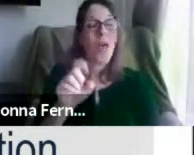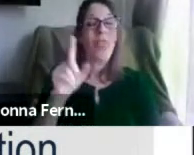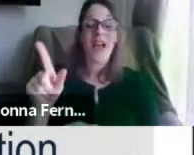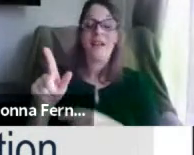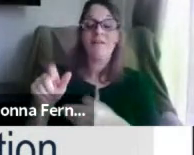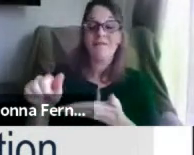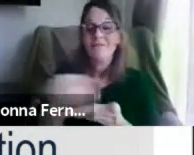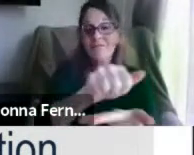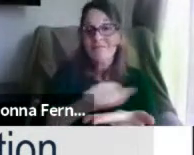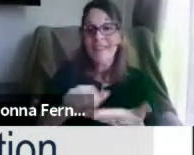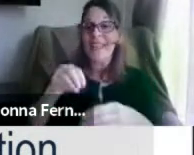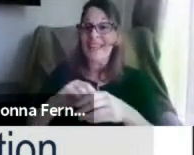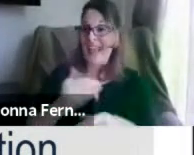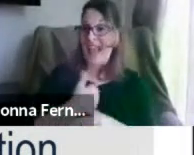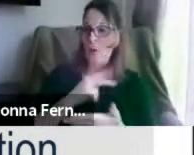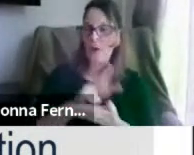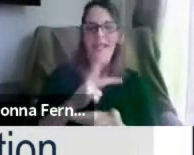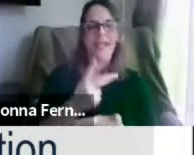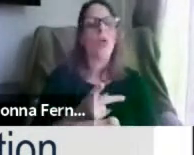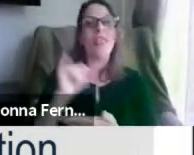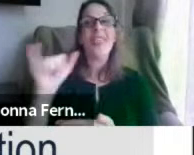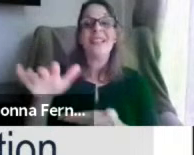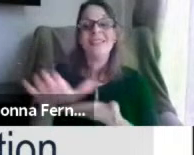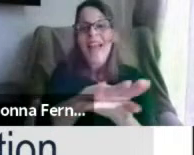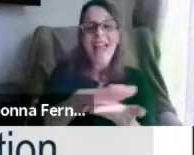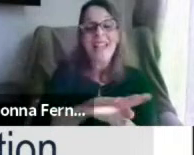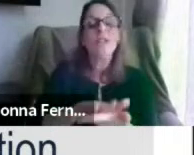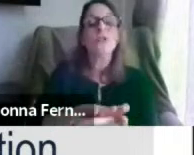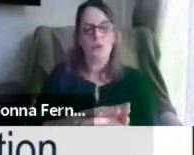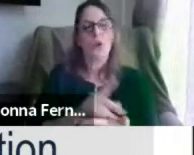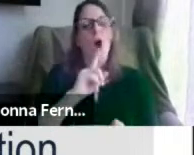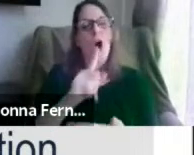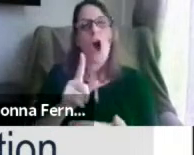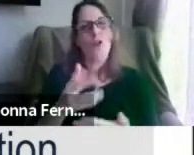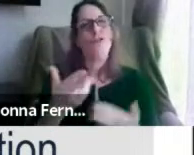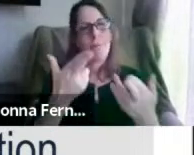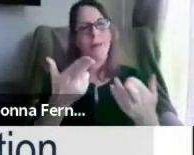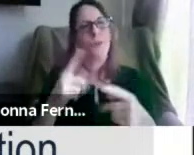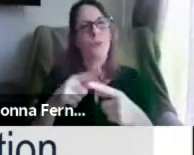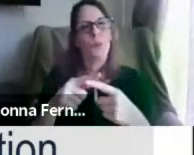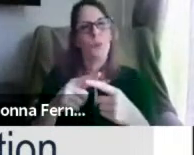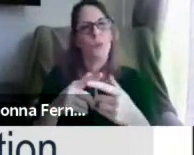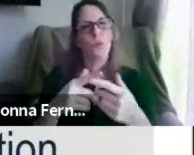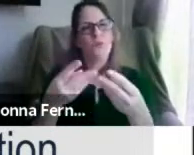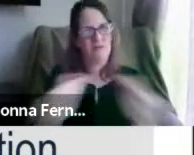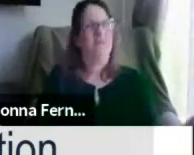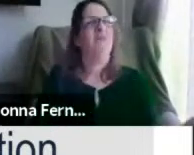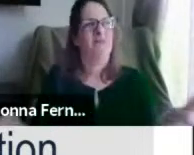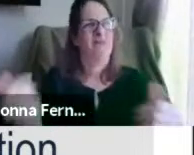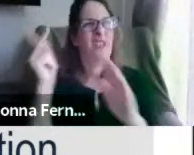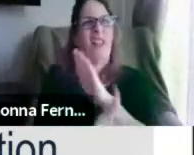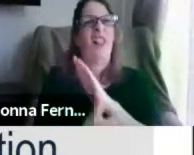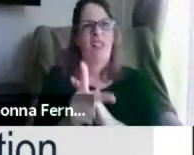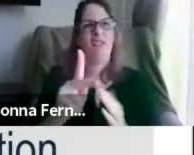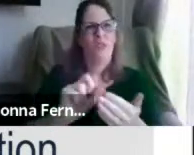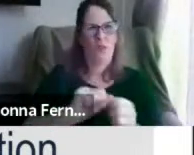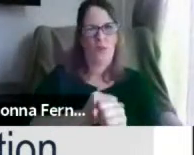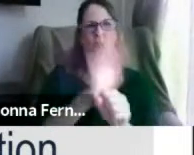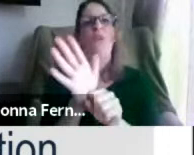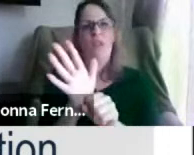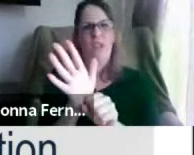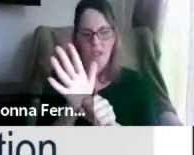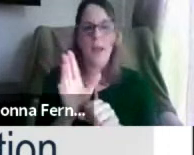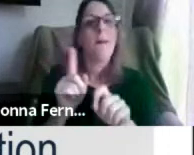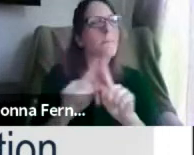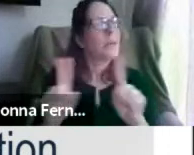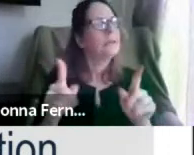our kitchens are usually the sanitizers that are recommended to kill COVID-19. So we're kind of ahead of the game on that one, but